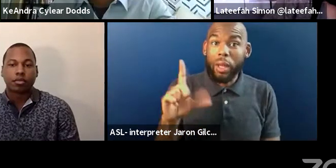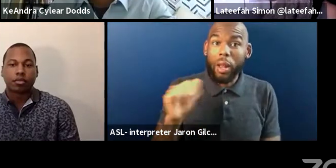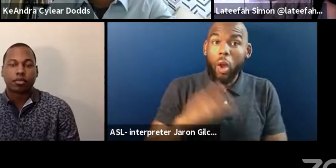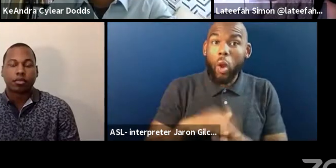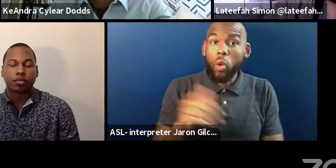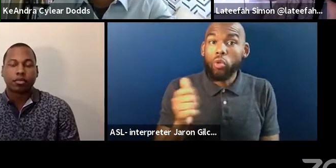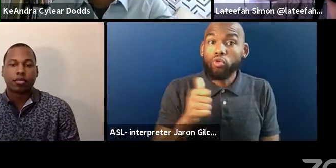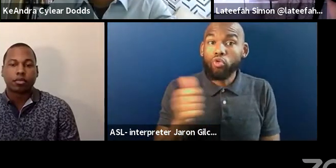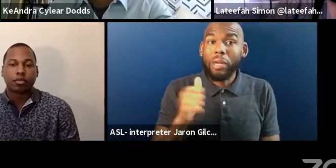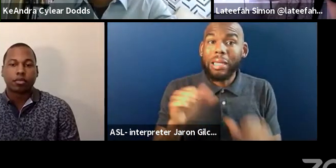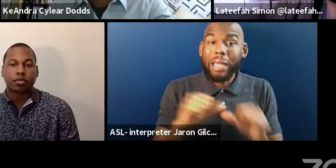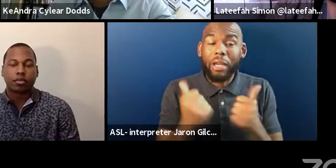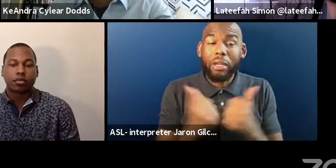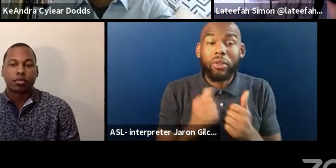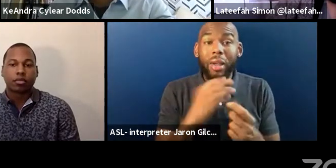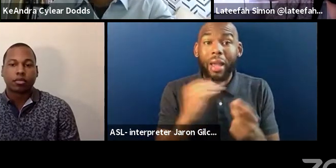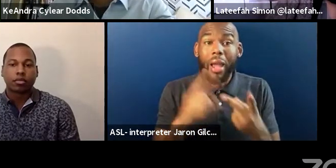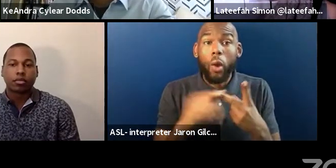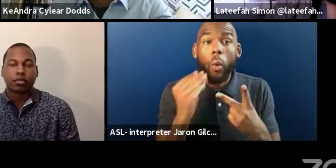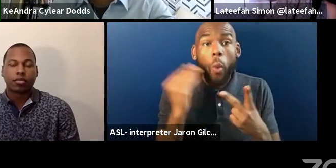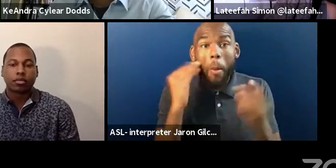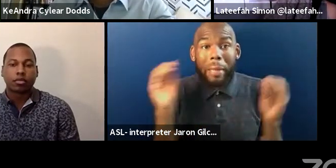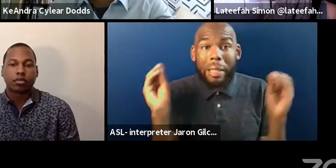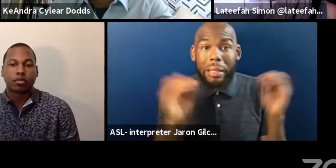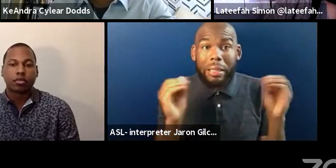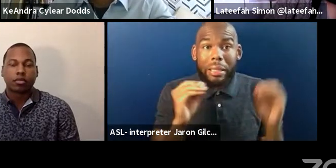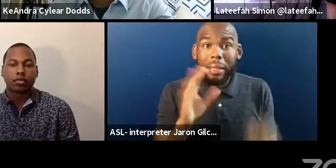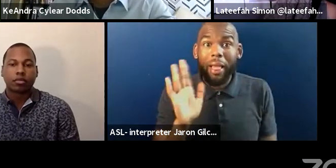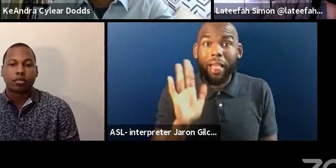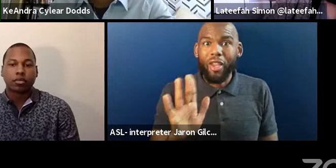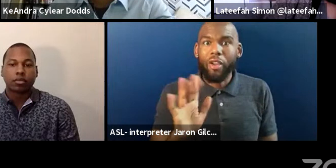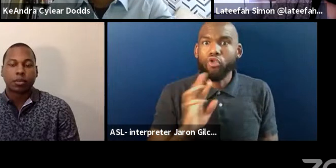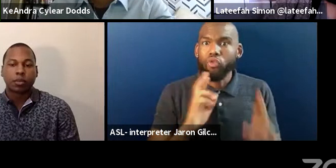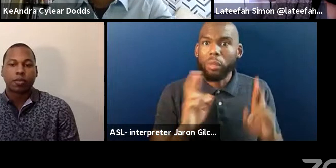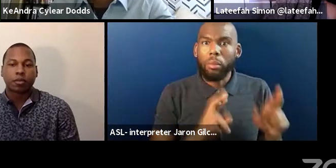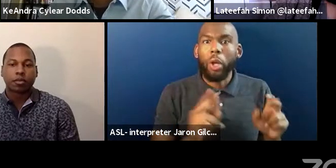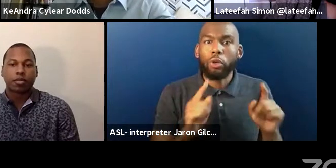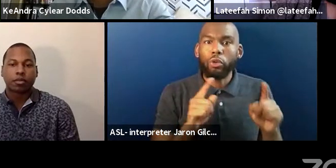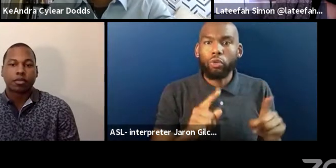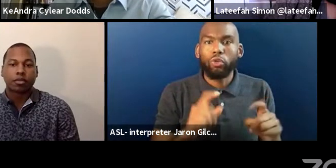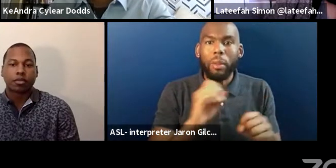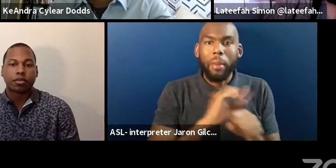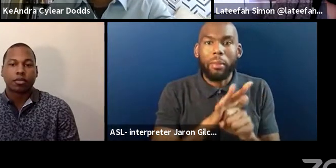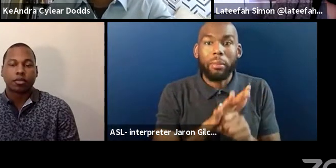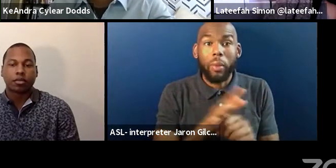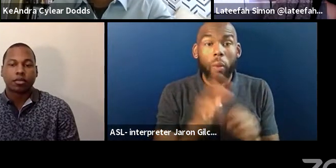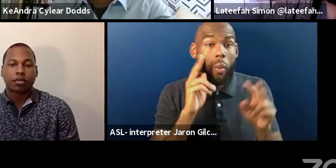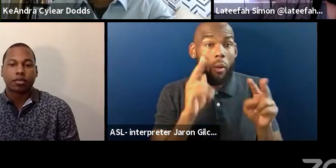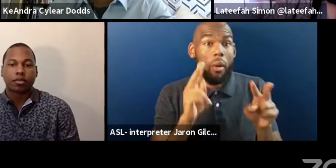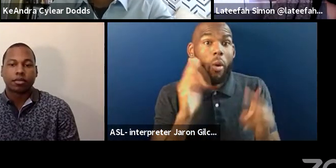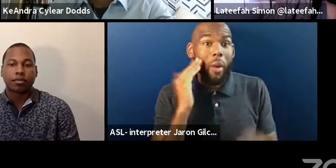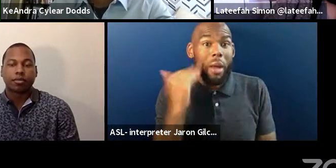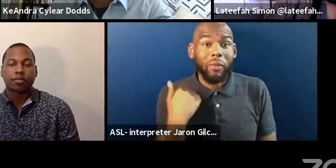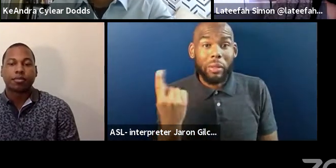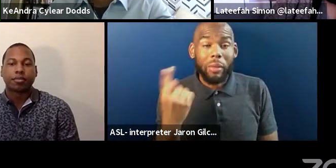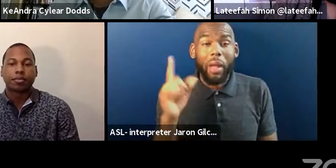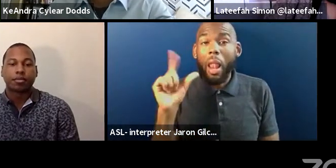agencies and homelessness and their response during the pandemic. So stay tuned. We'll have something report later in the year on